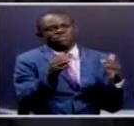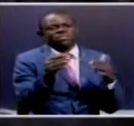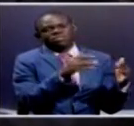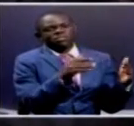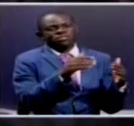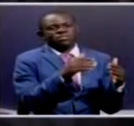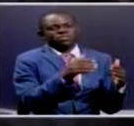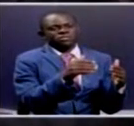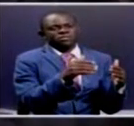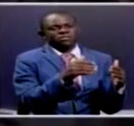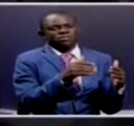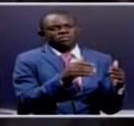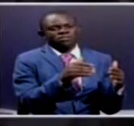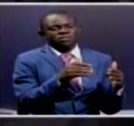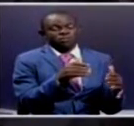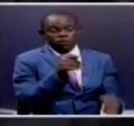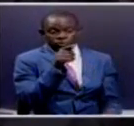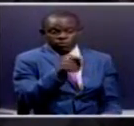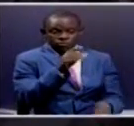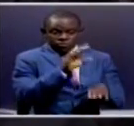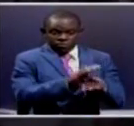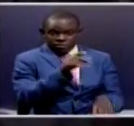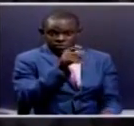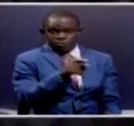church, and in our conclusion we said,